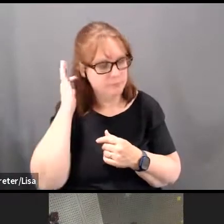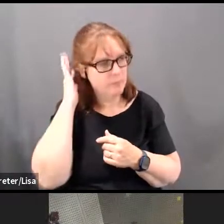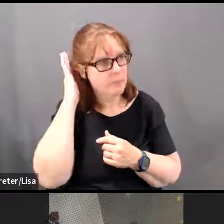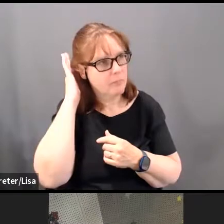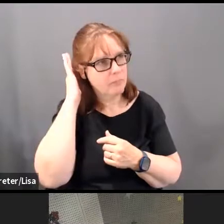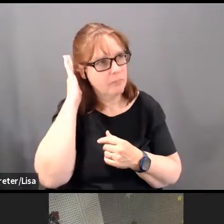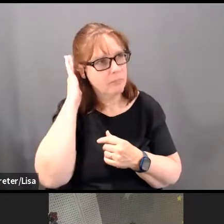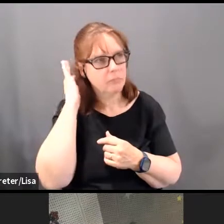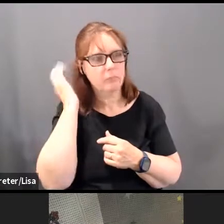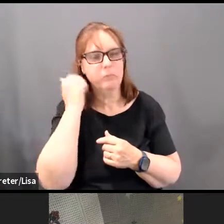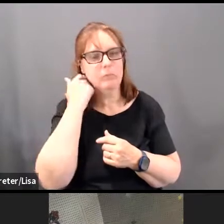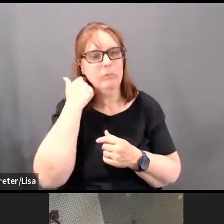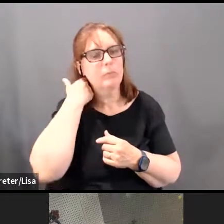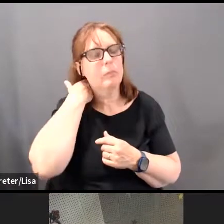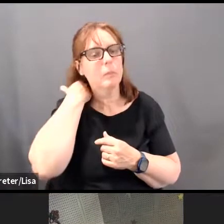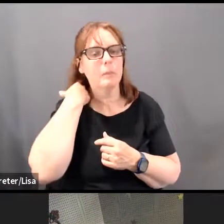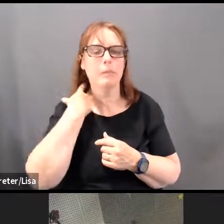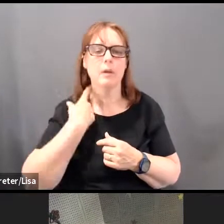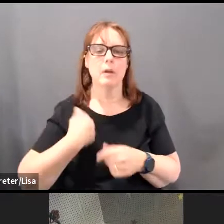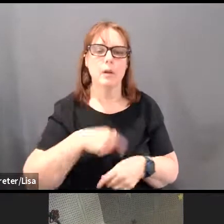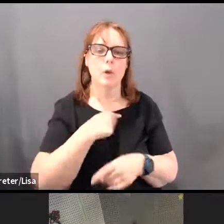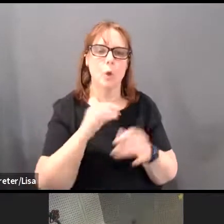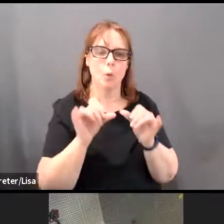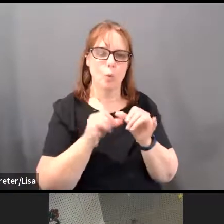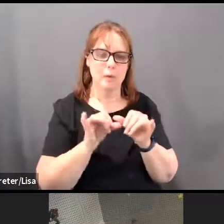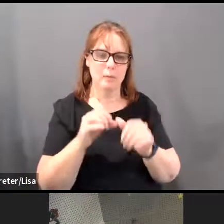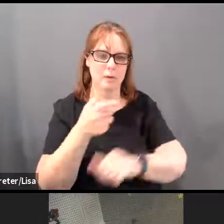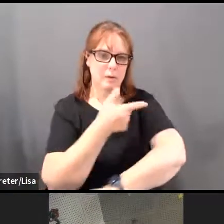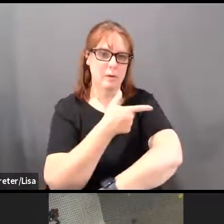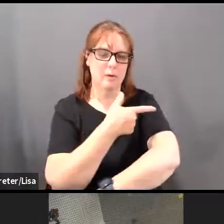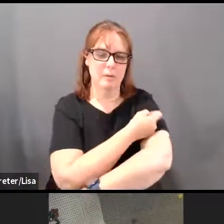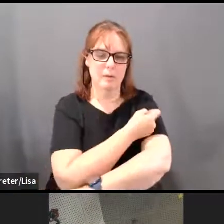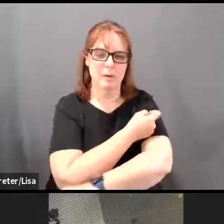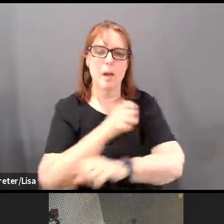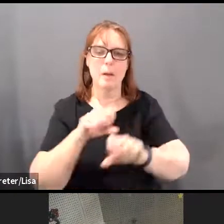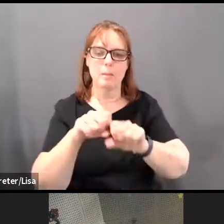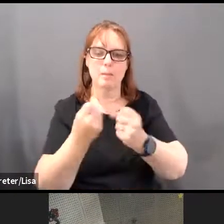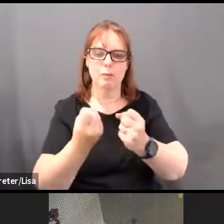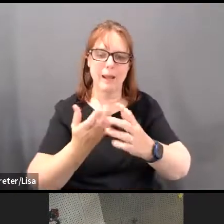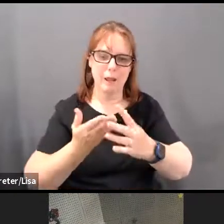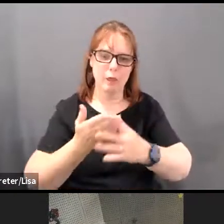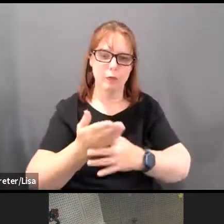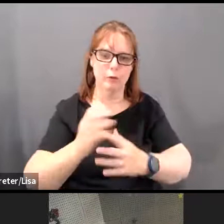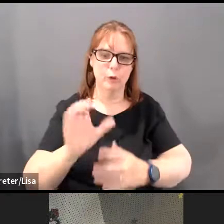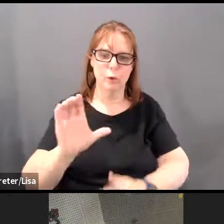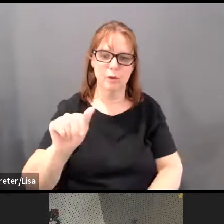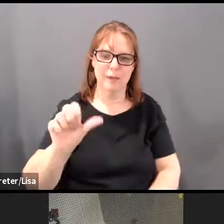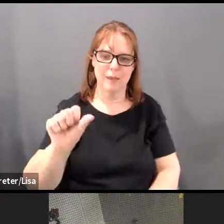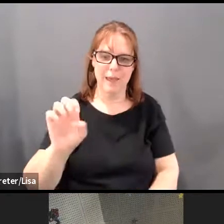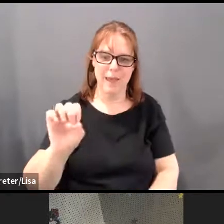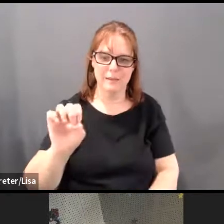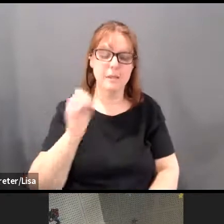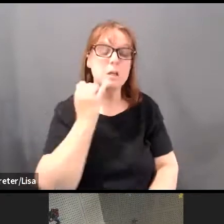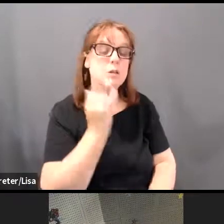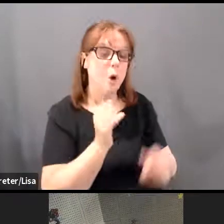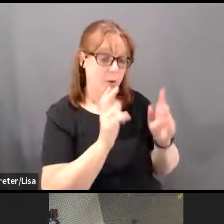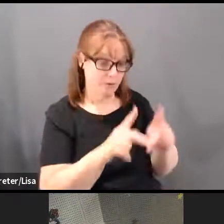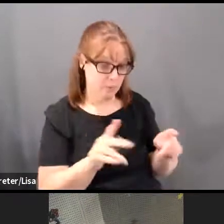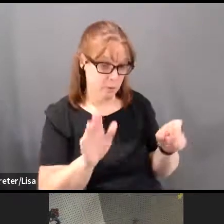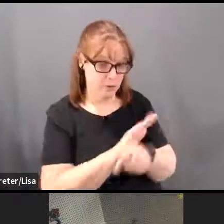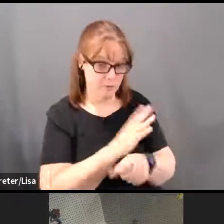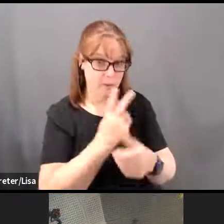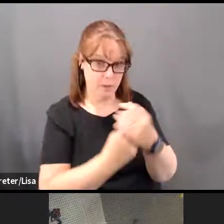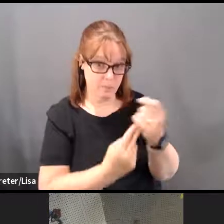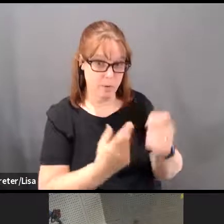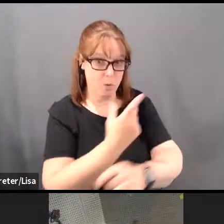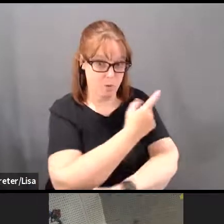that, we measure what is called a vaccine breakthrough case. So if someone's been fully vaccinated, had both